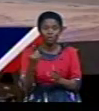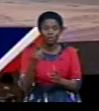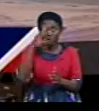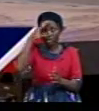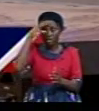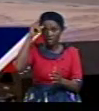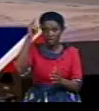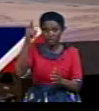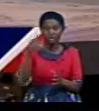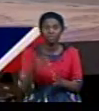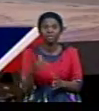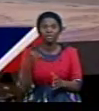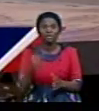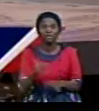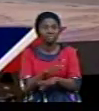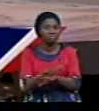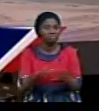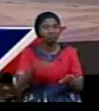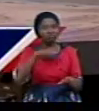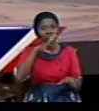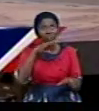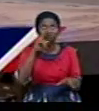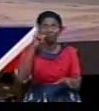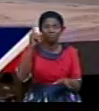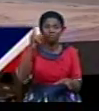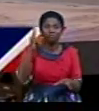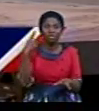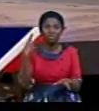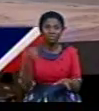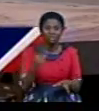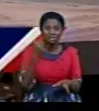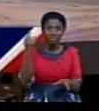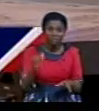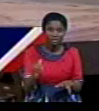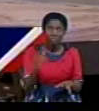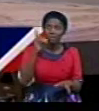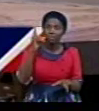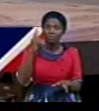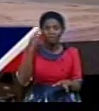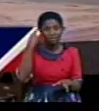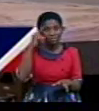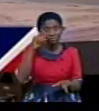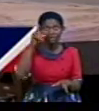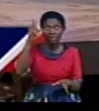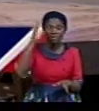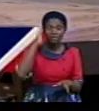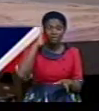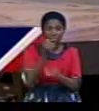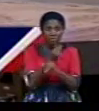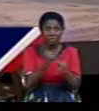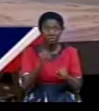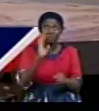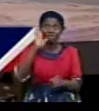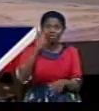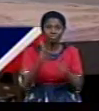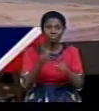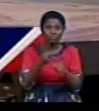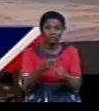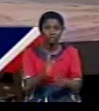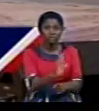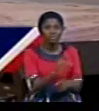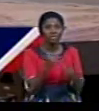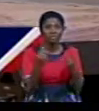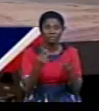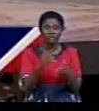sinless one the Eternal one for he shall save his people from their sins verse 22